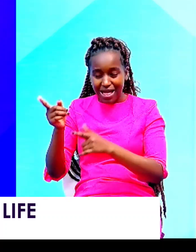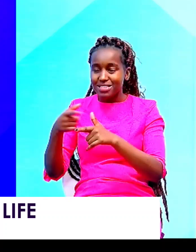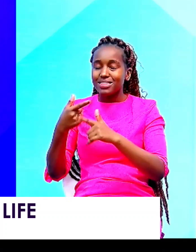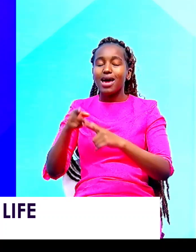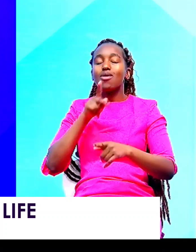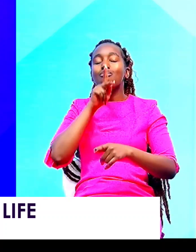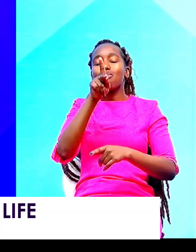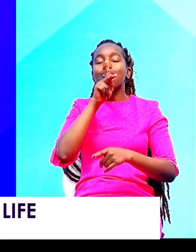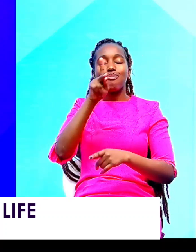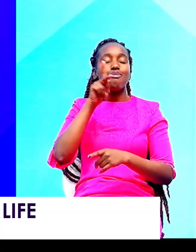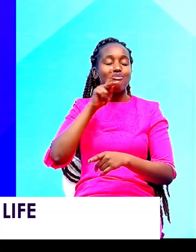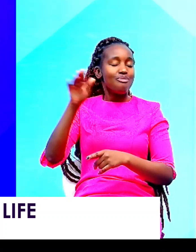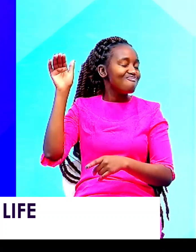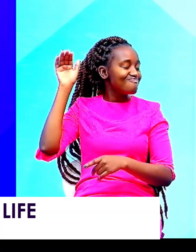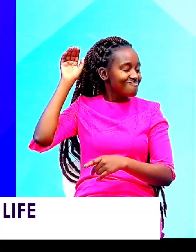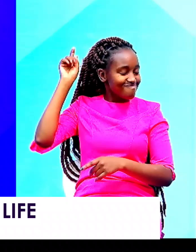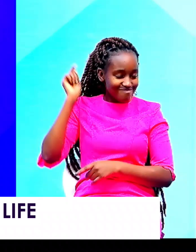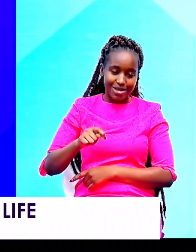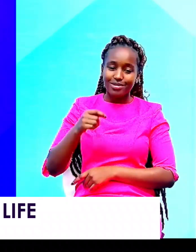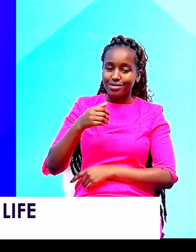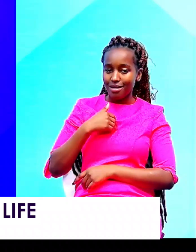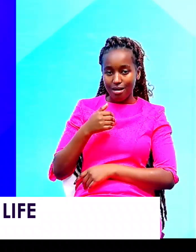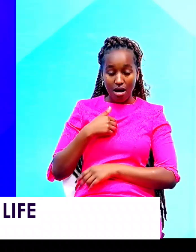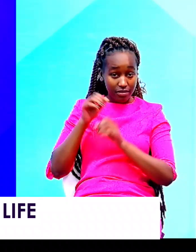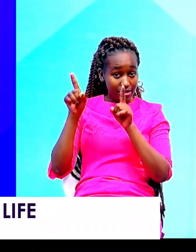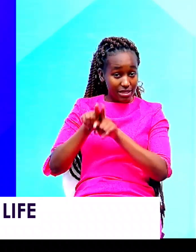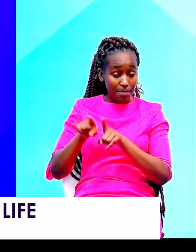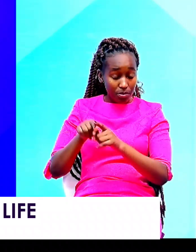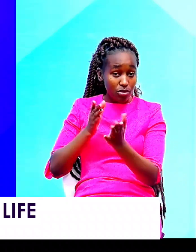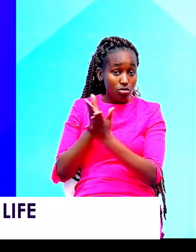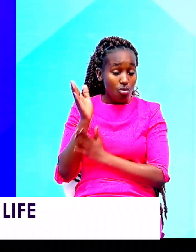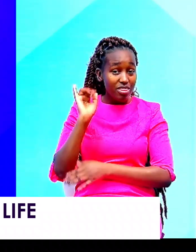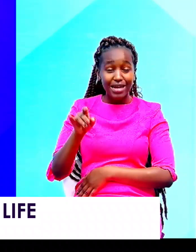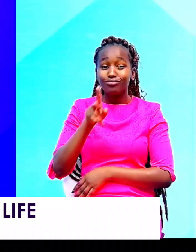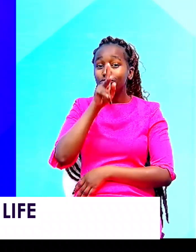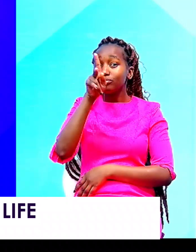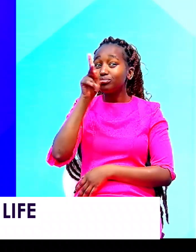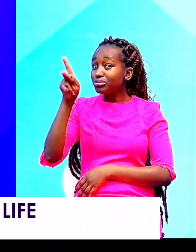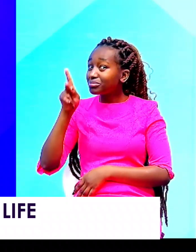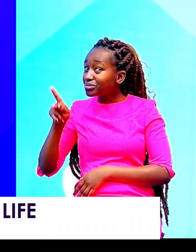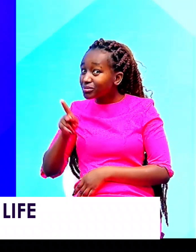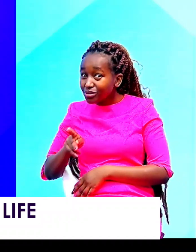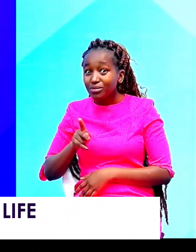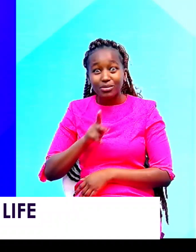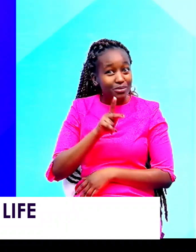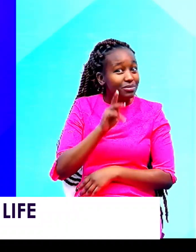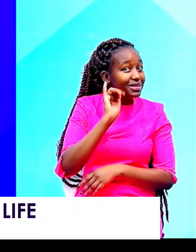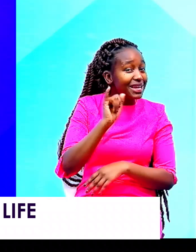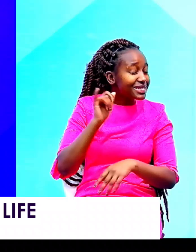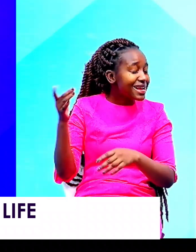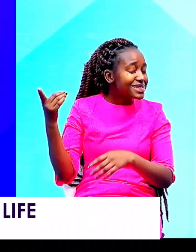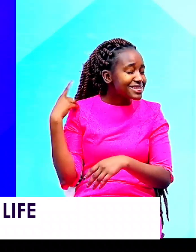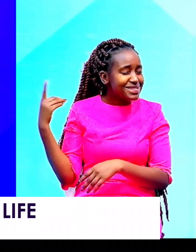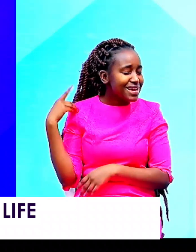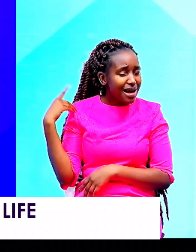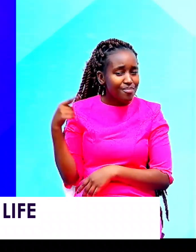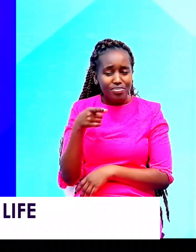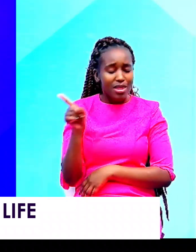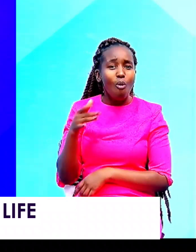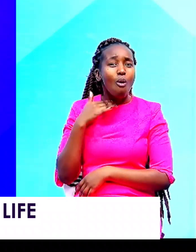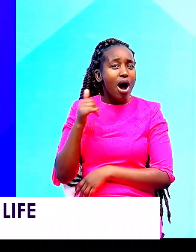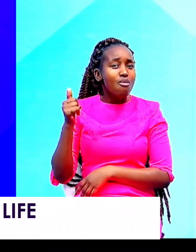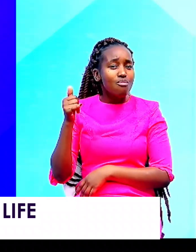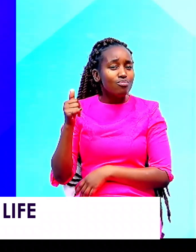noise. And it is this noise that they do not want. They don't want their ears to be disturbed. But they should